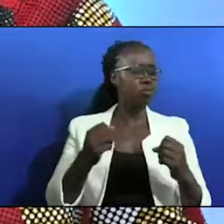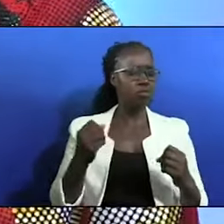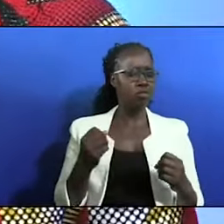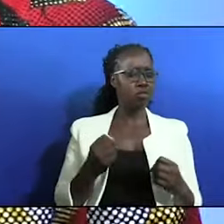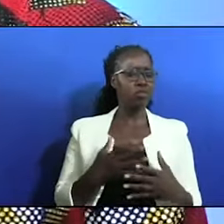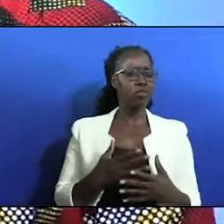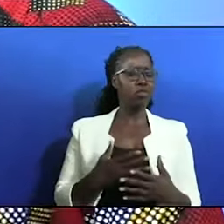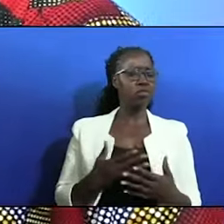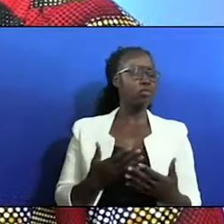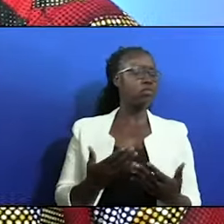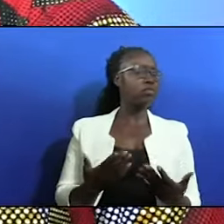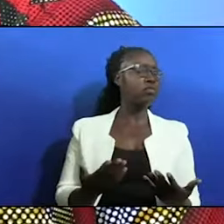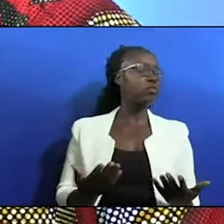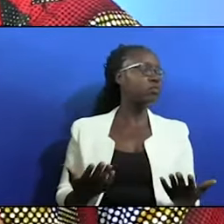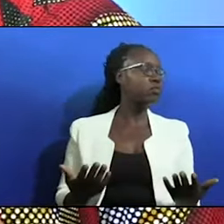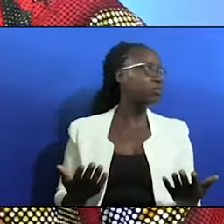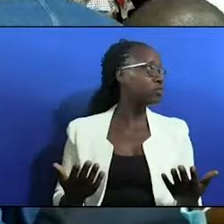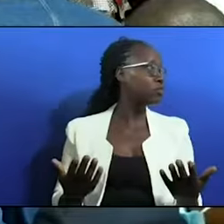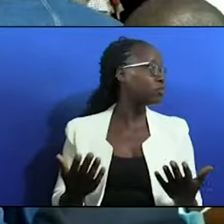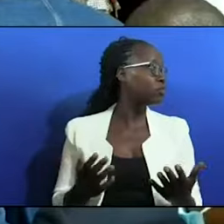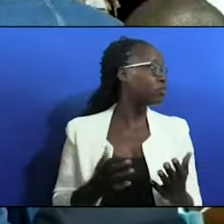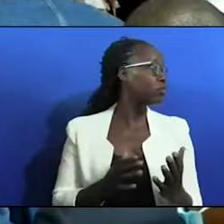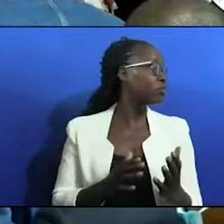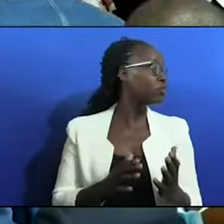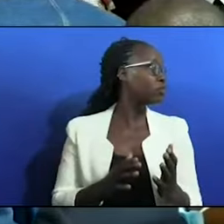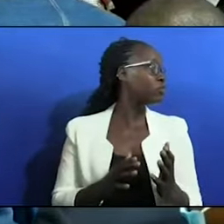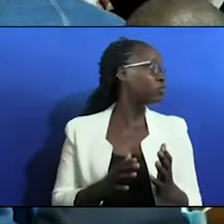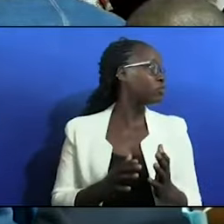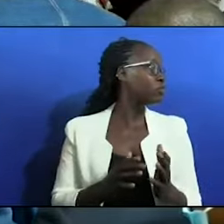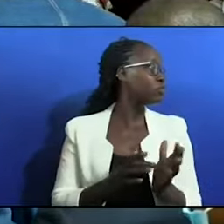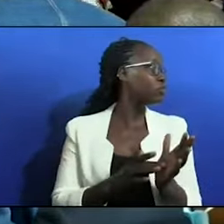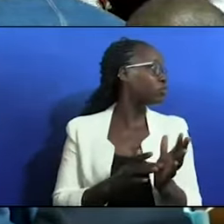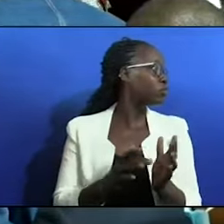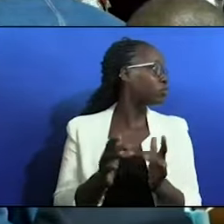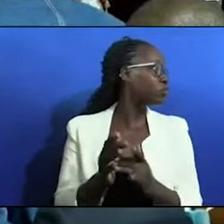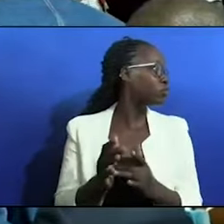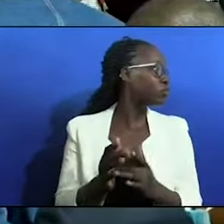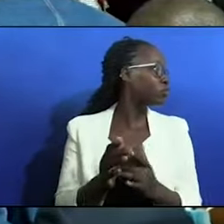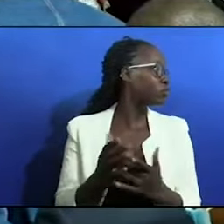come, I want to shake your hand. Mama, yes. Baba,